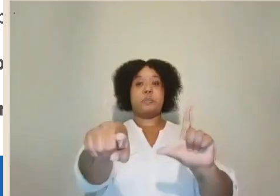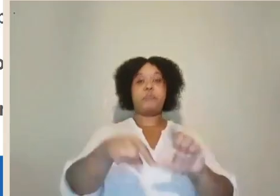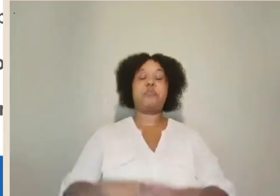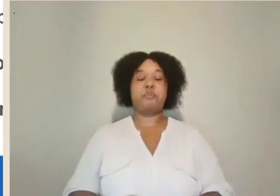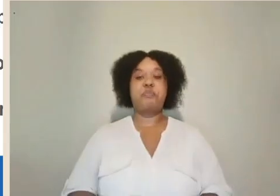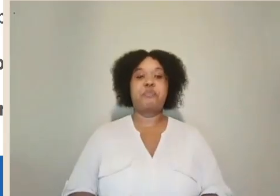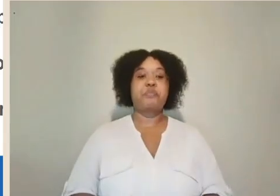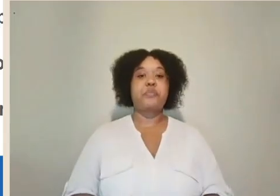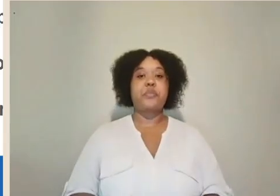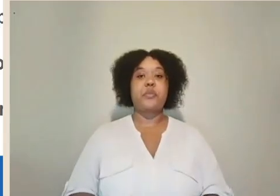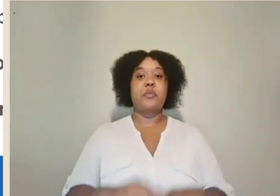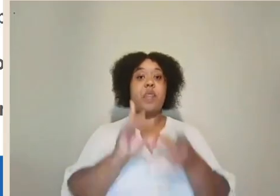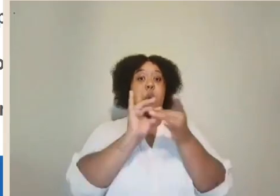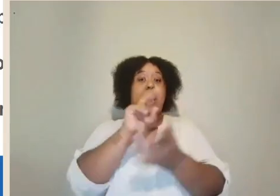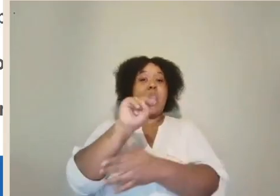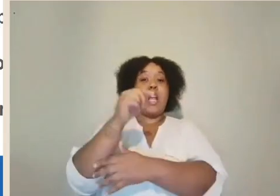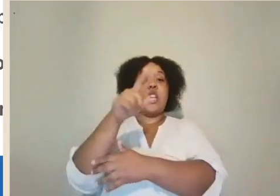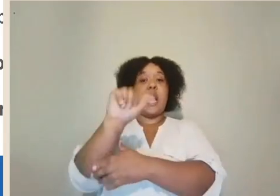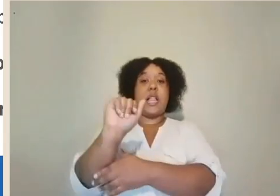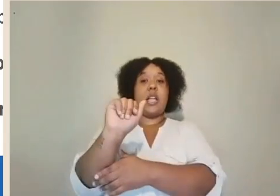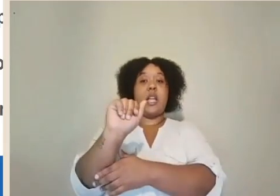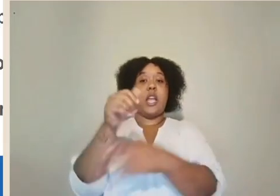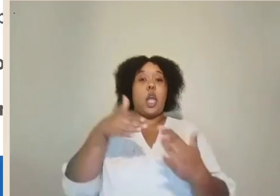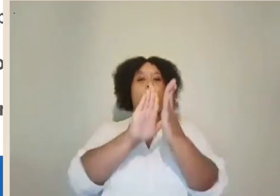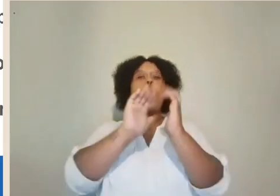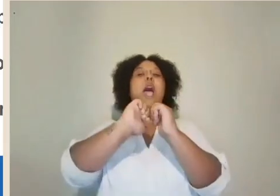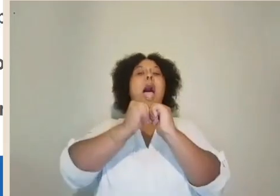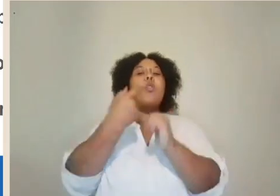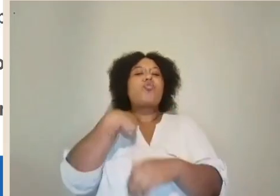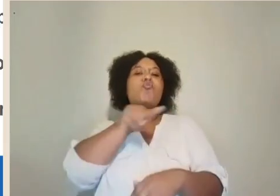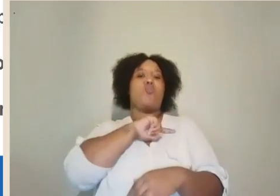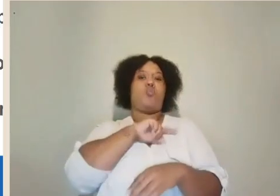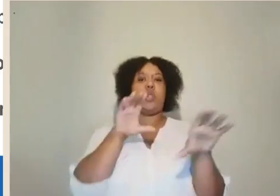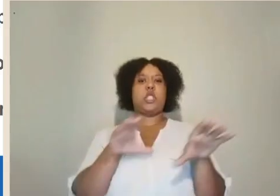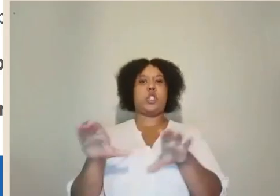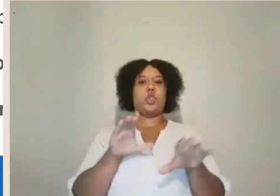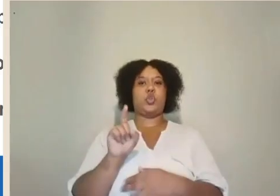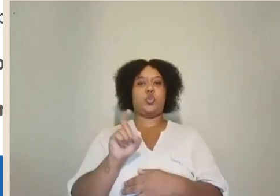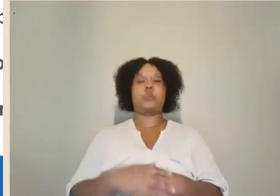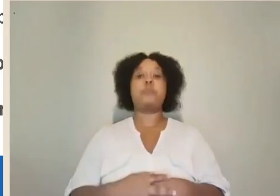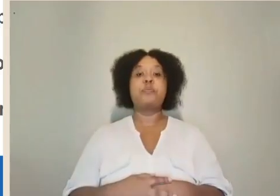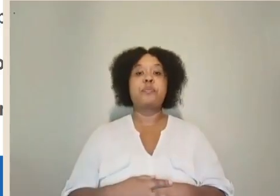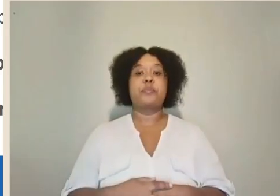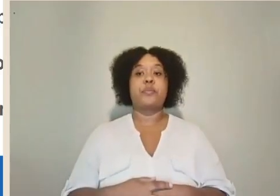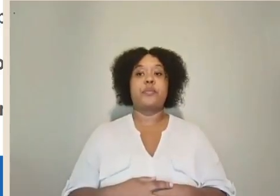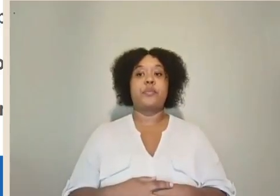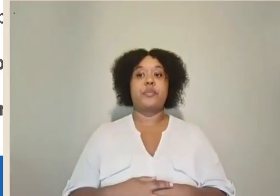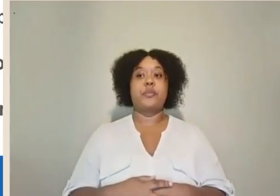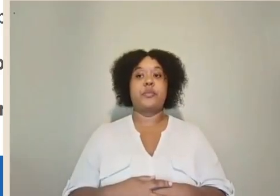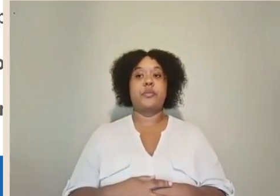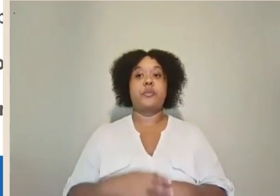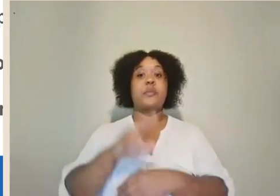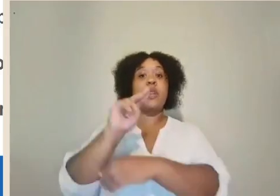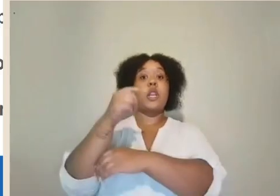So in terms of the NGLA approach, how do we approach training here? So here, we do